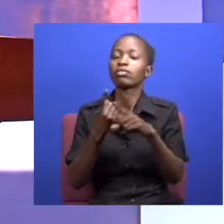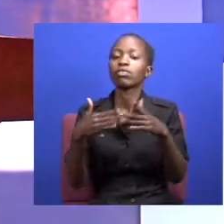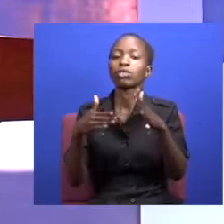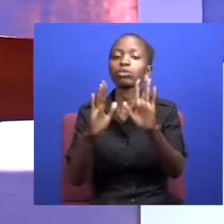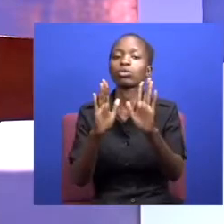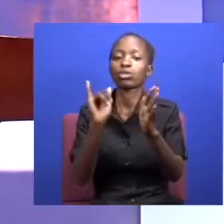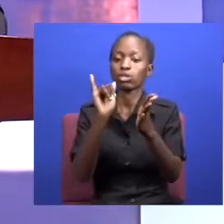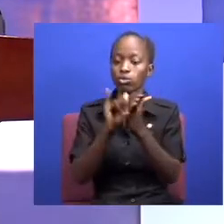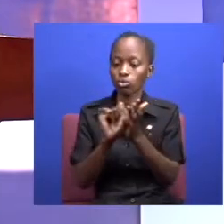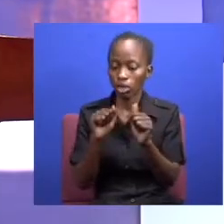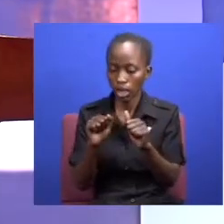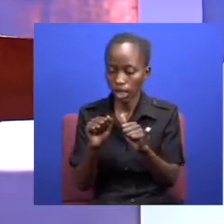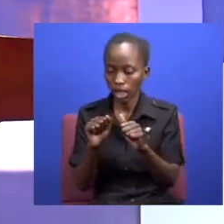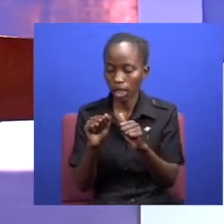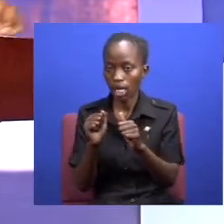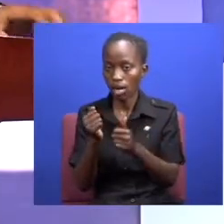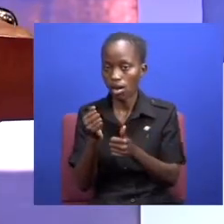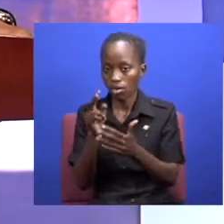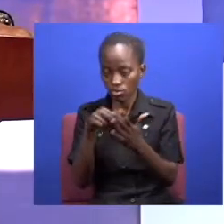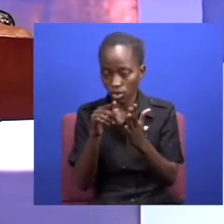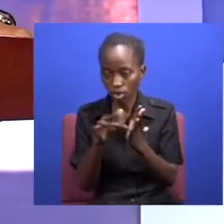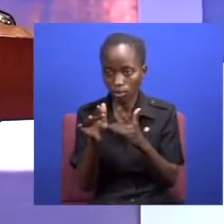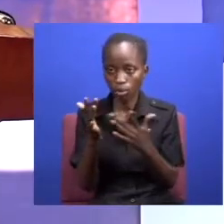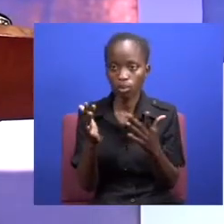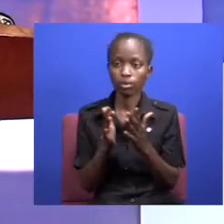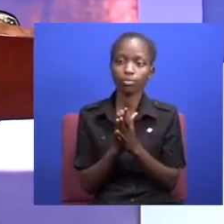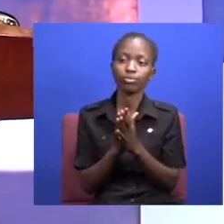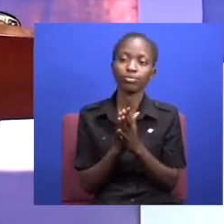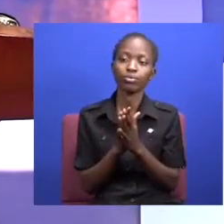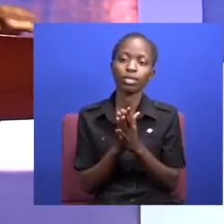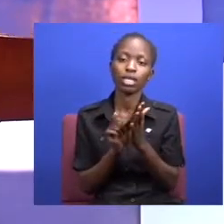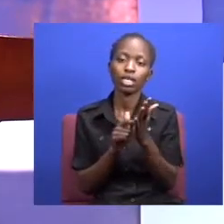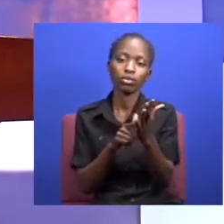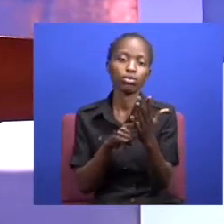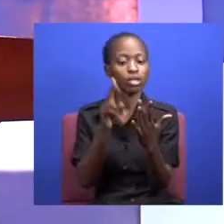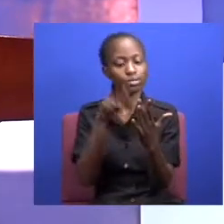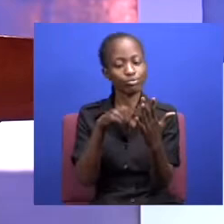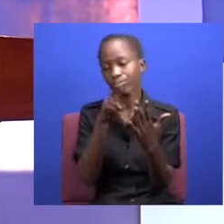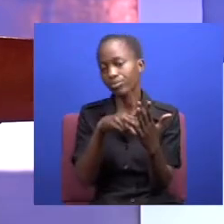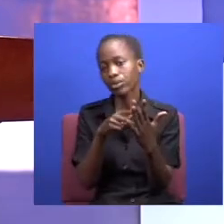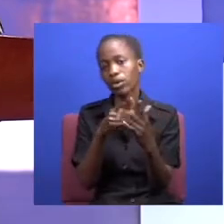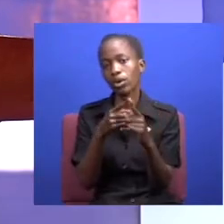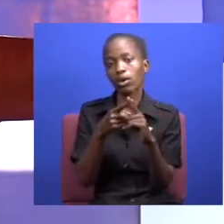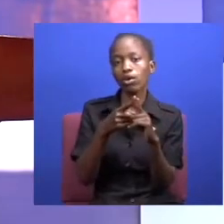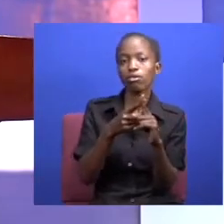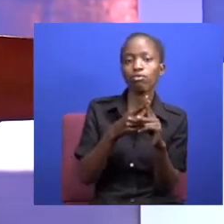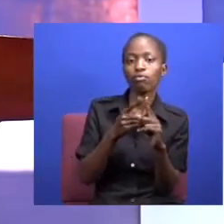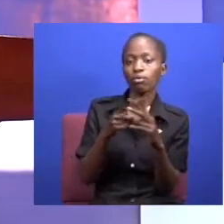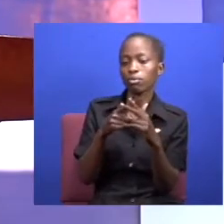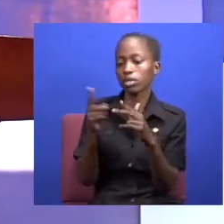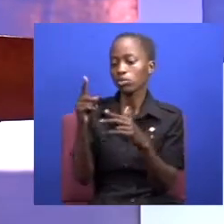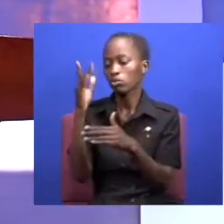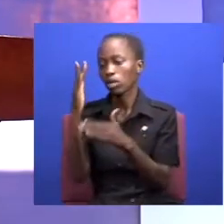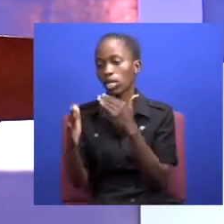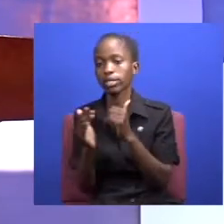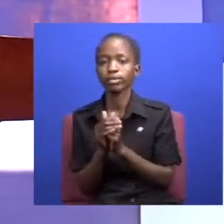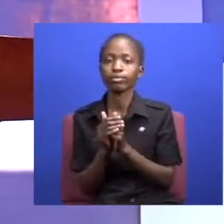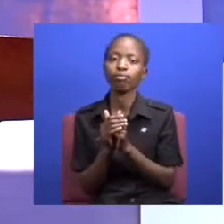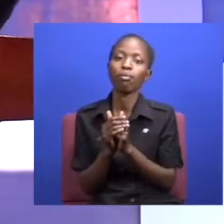methods that you can engage in reading the Bible. Like one, you can just read it through from cover to